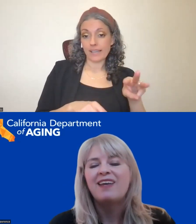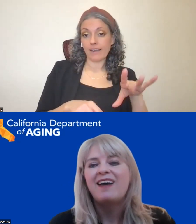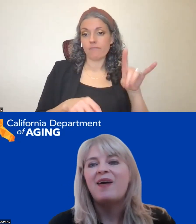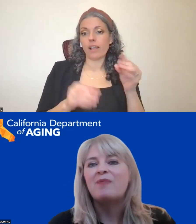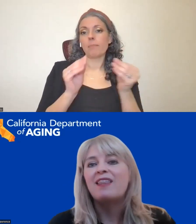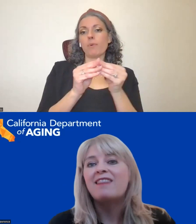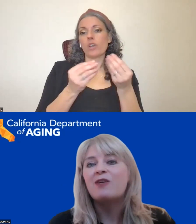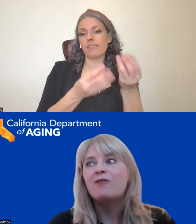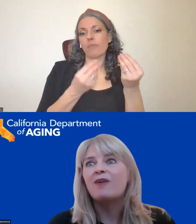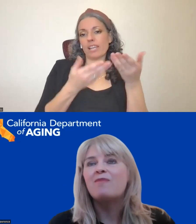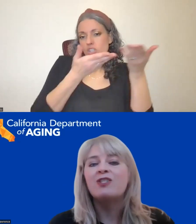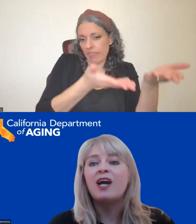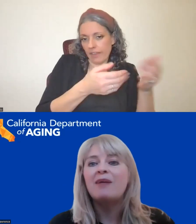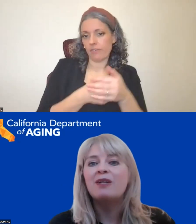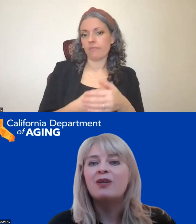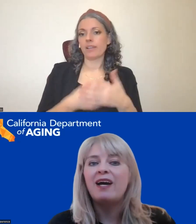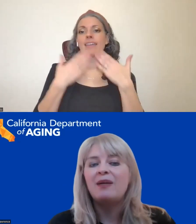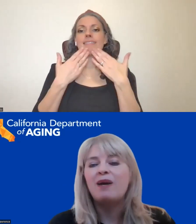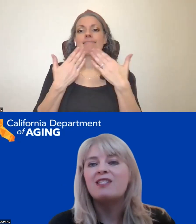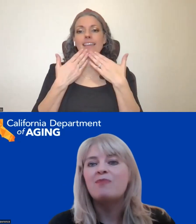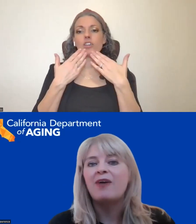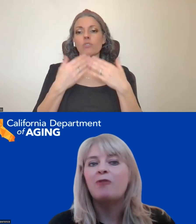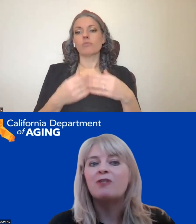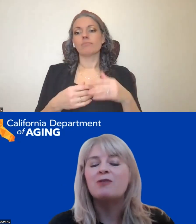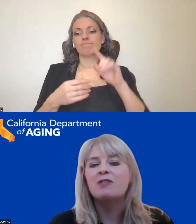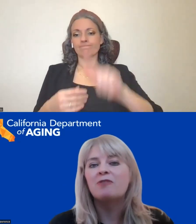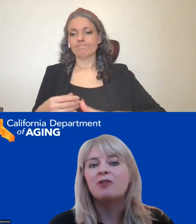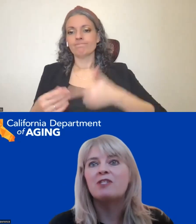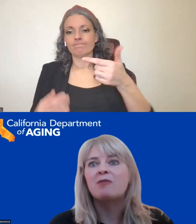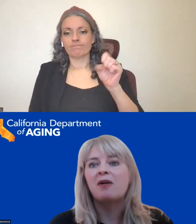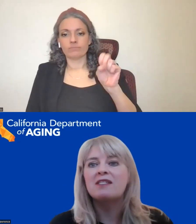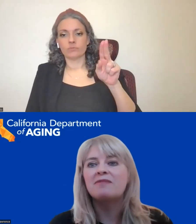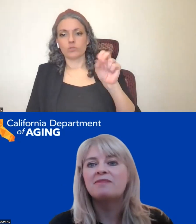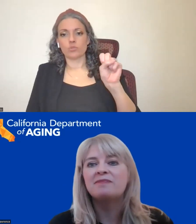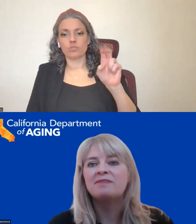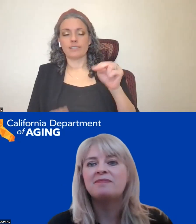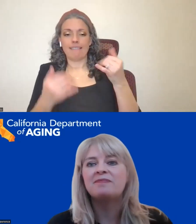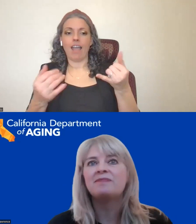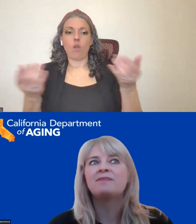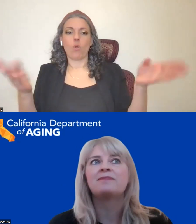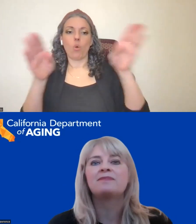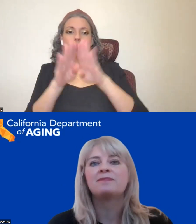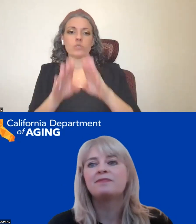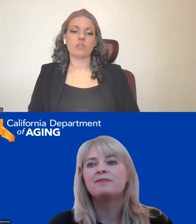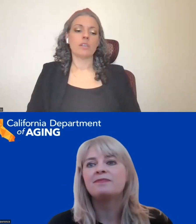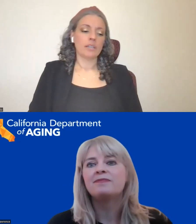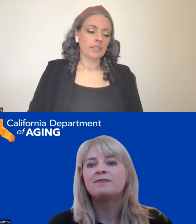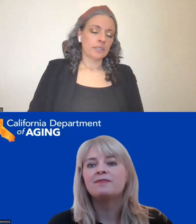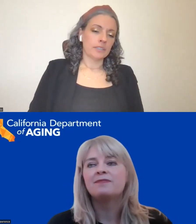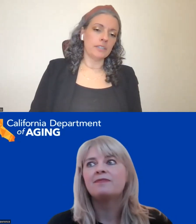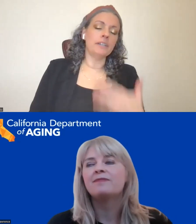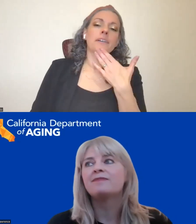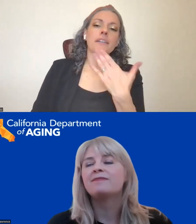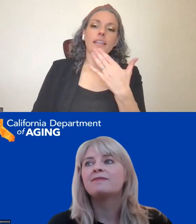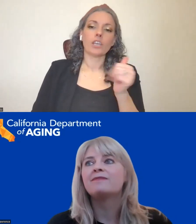there. Thank you very much. I am going to go ahead and pass it back over to Susan for closing remarks. Thank you,